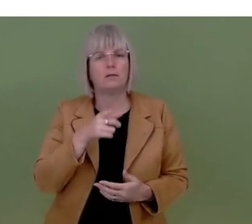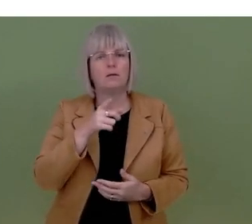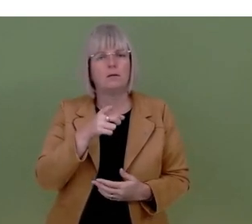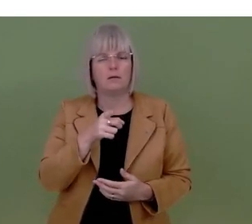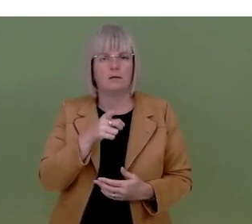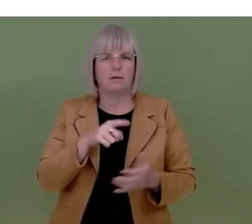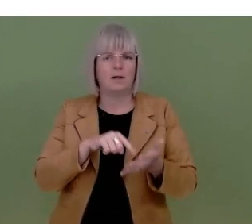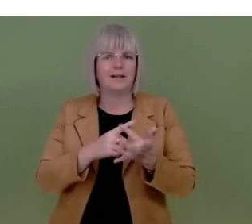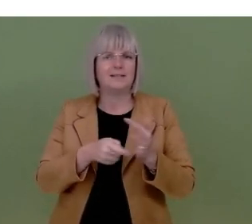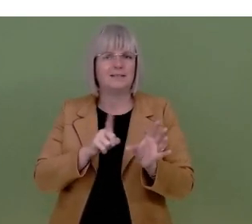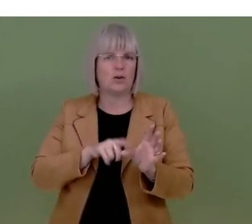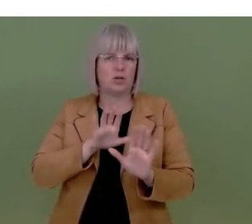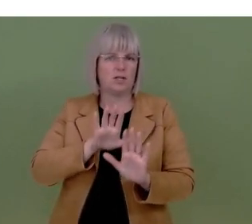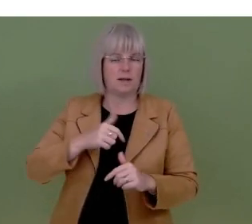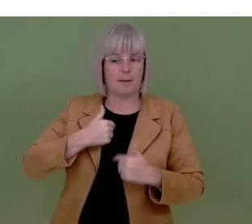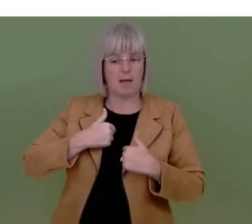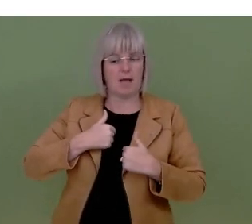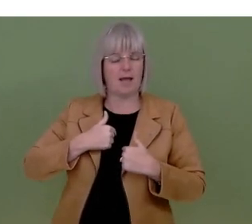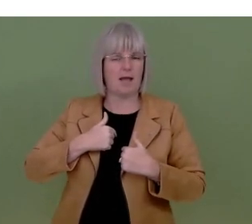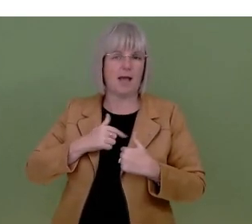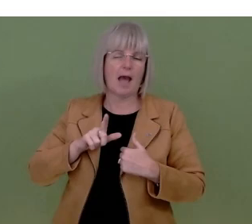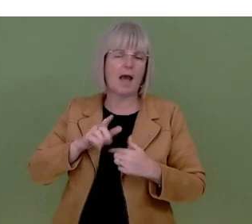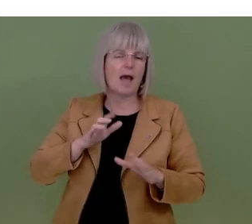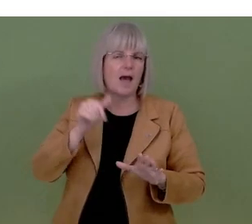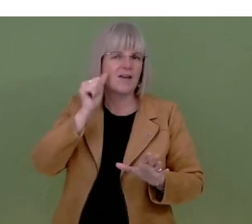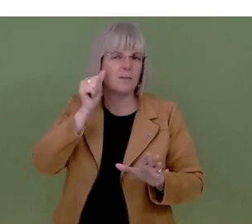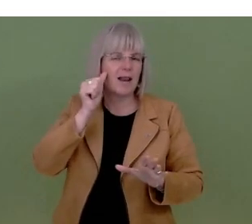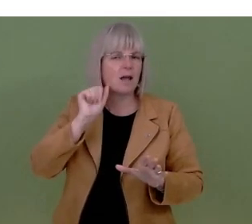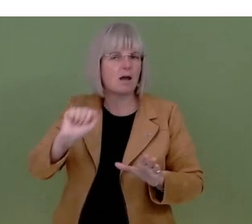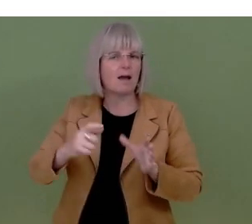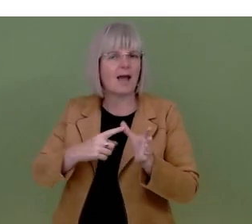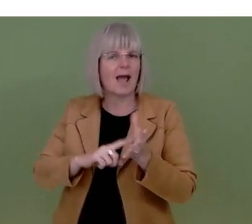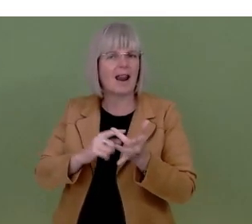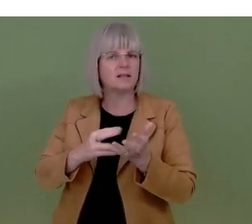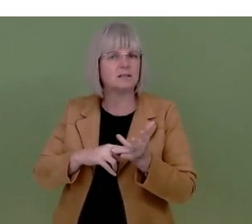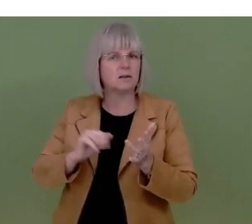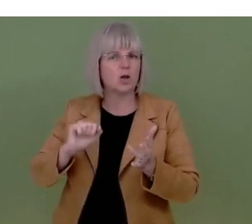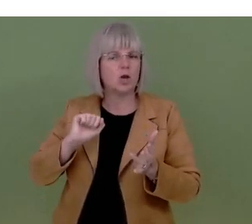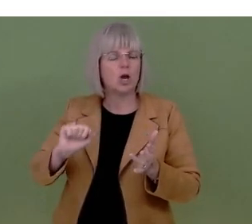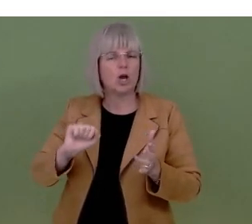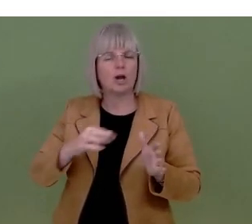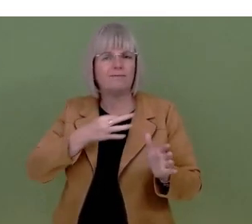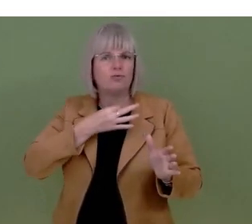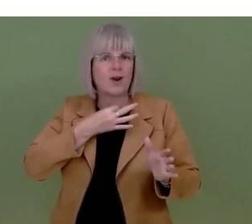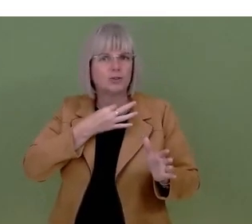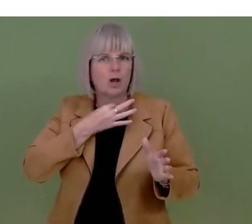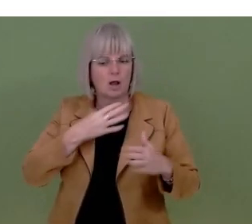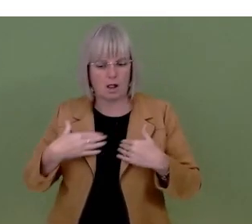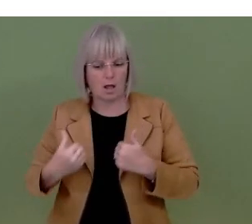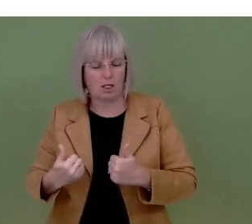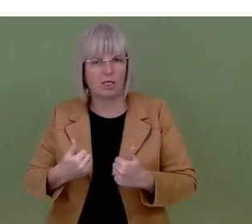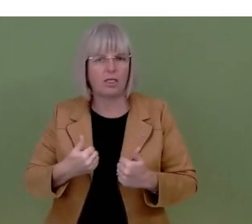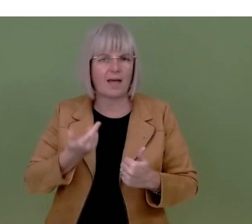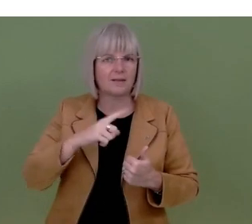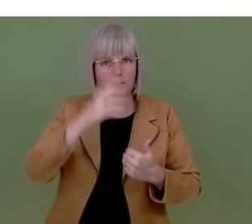familiar with Alison's fragile mental and physical health. and the